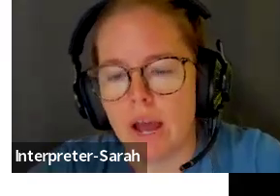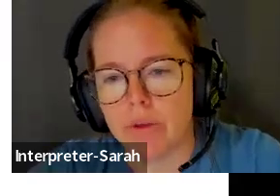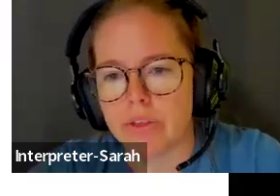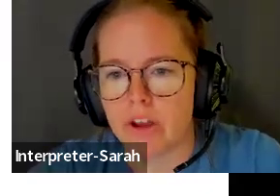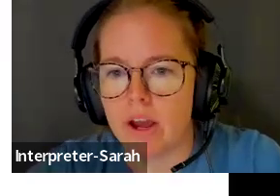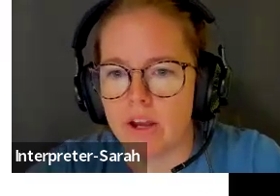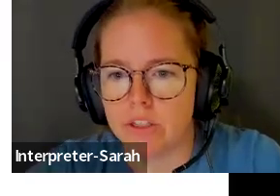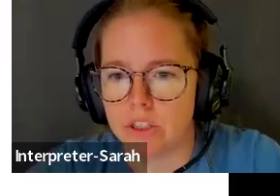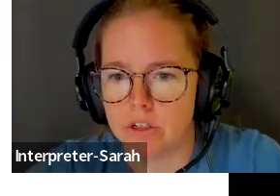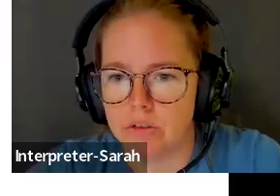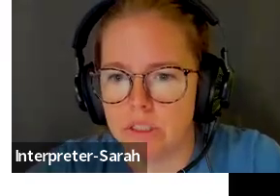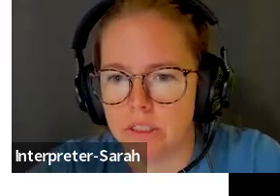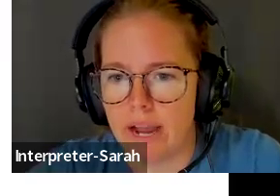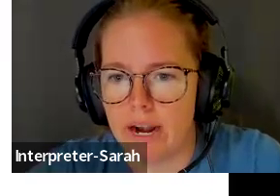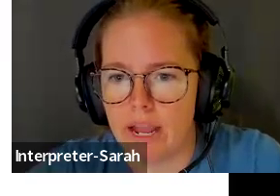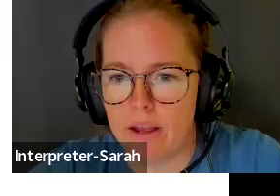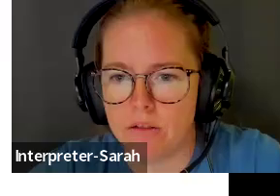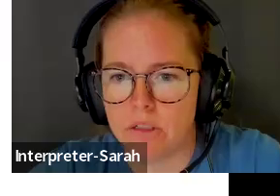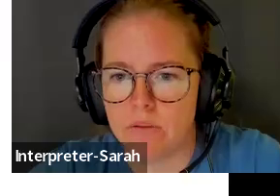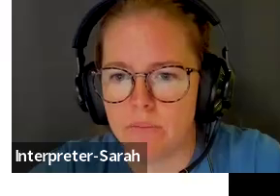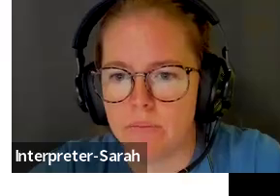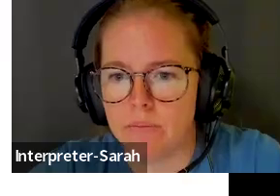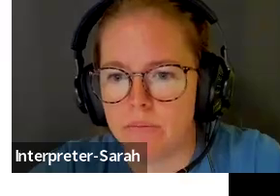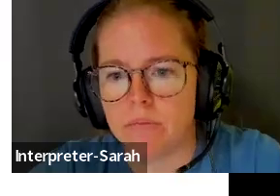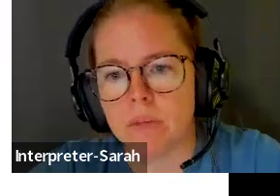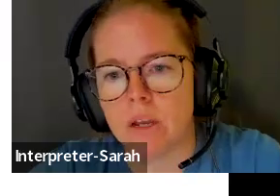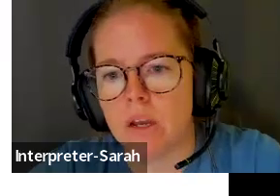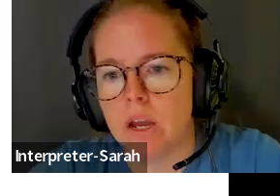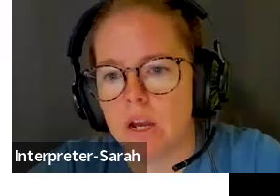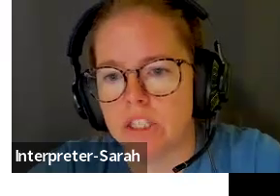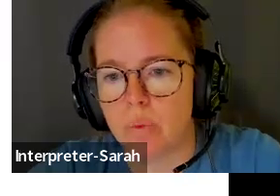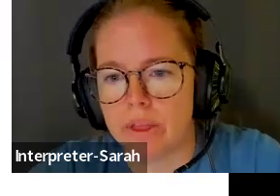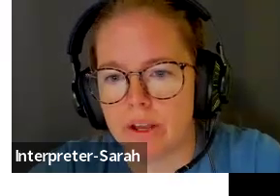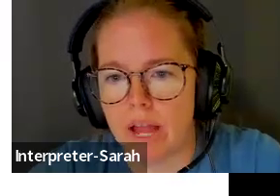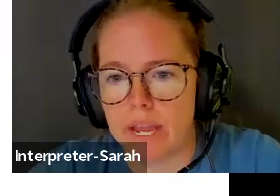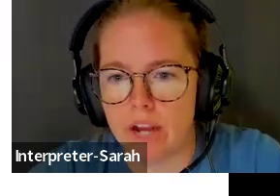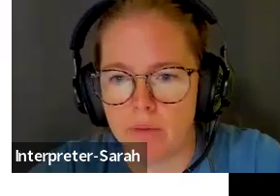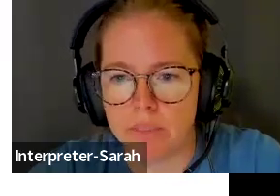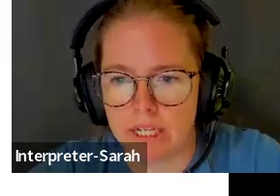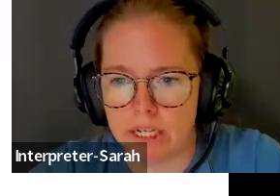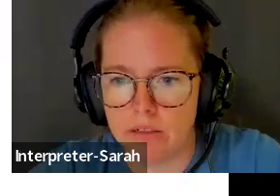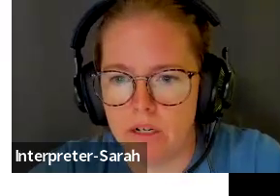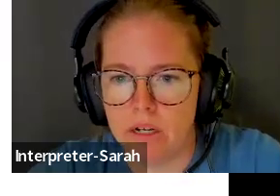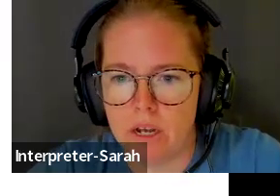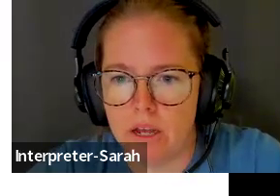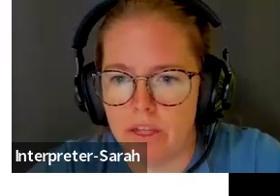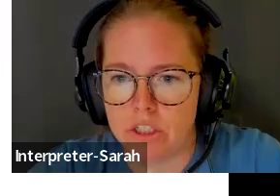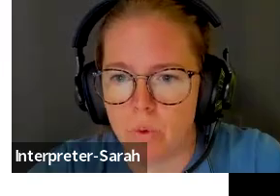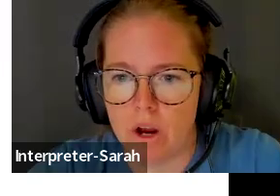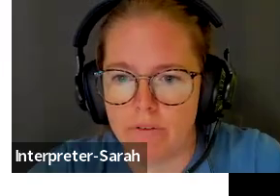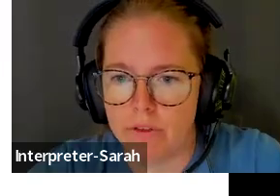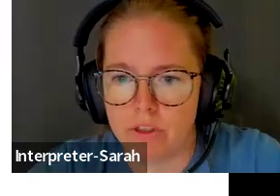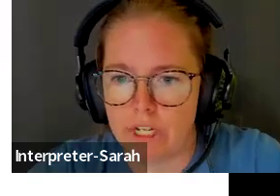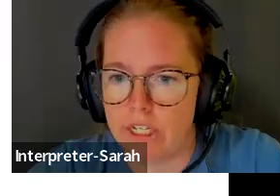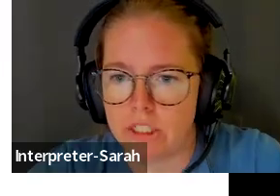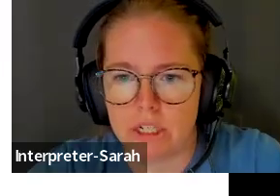mental health concerns at hand. And so when the client comes in, they just